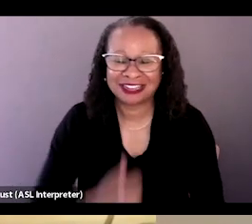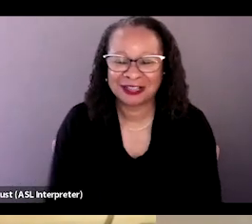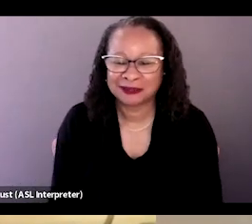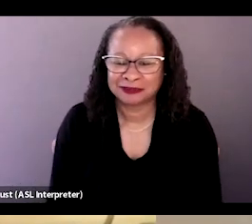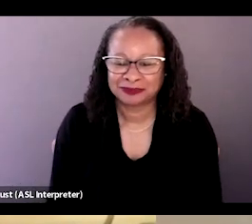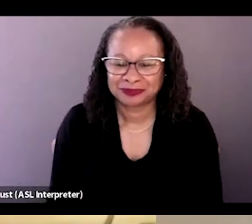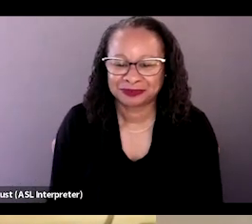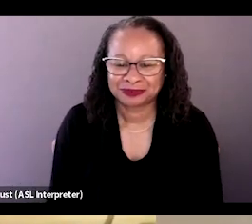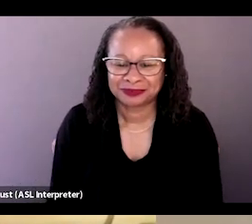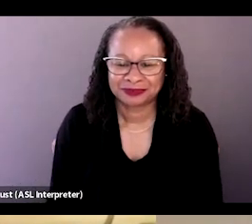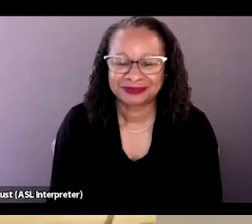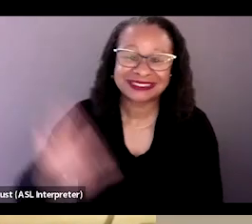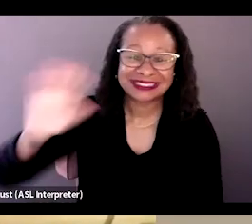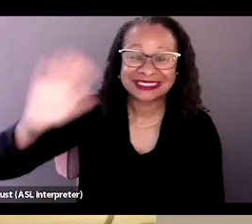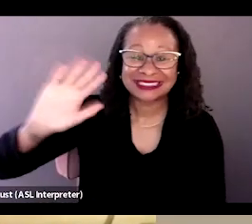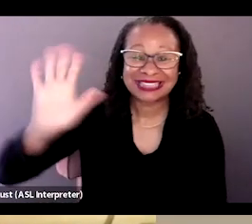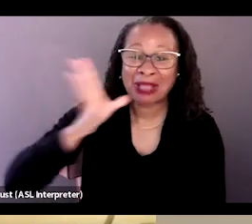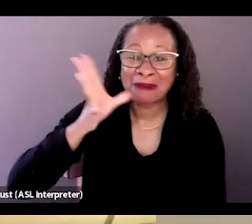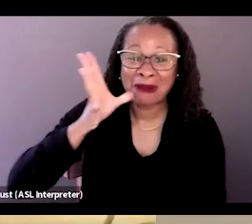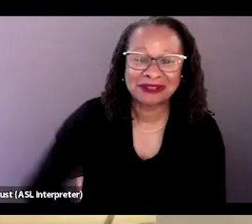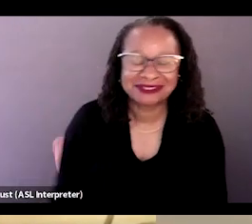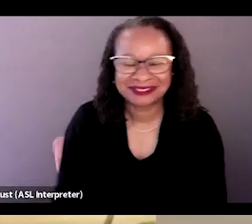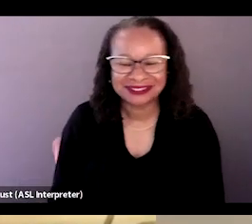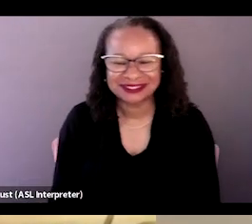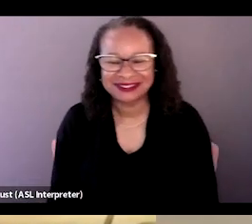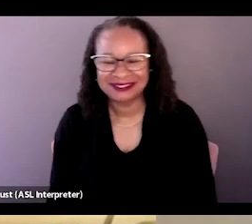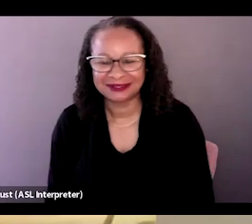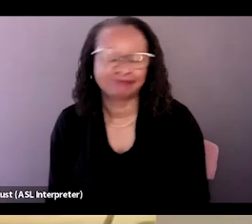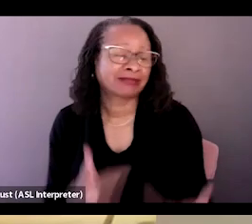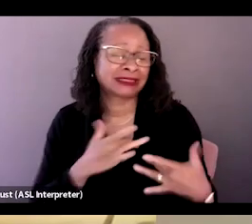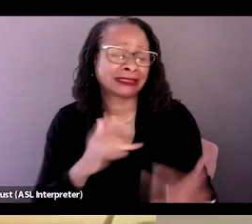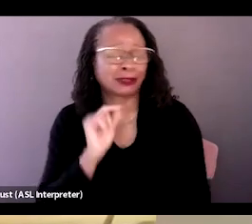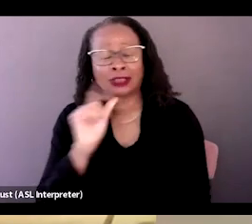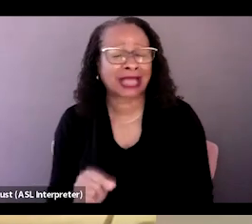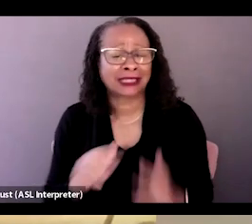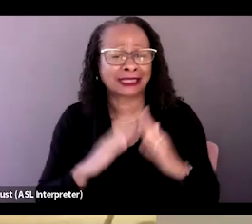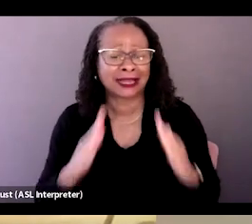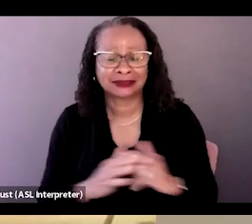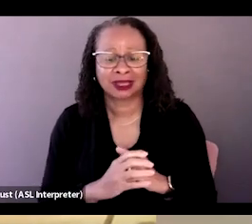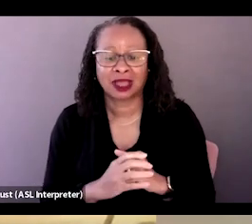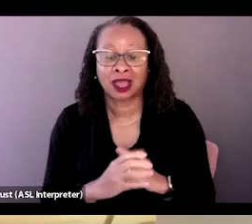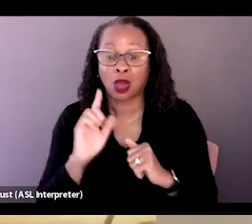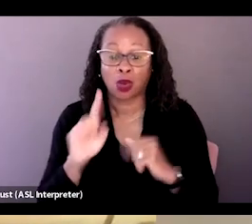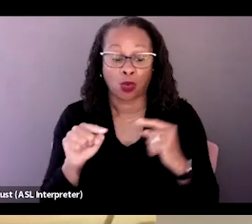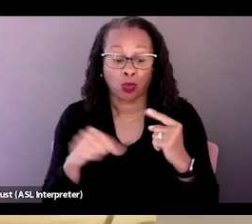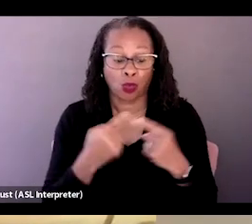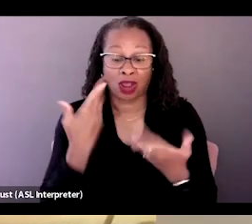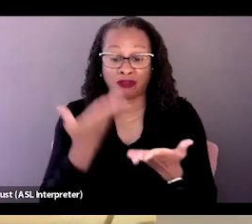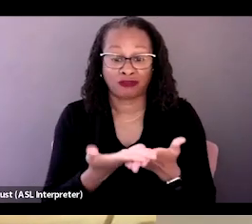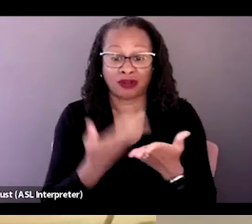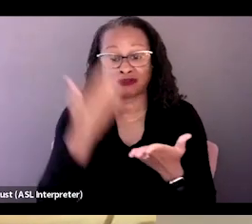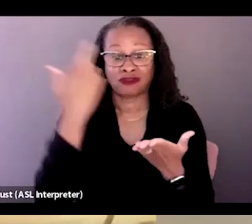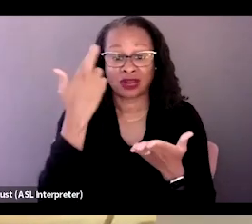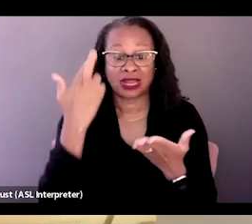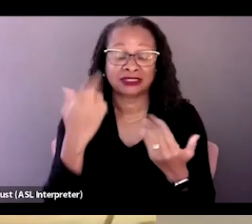Hi, Mom. Sorry, this is typical Italian. And so once I got there, I realized, what a heavy story